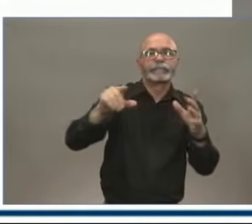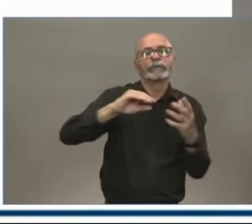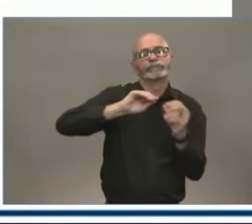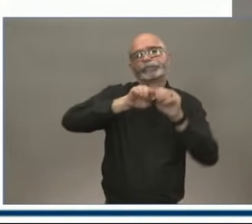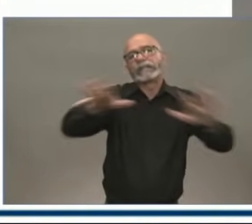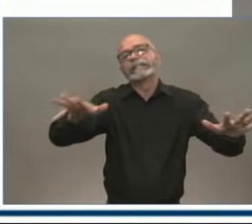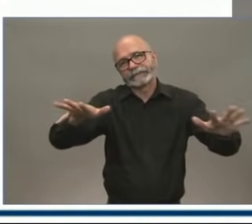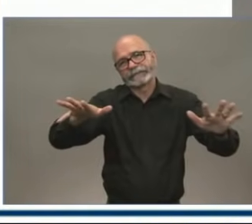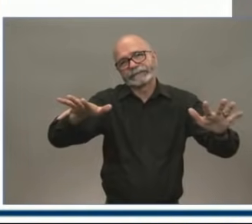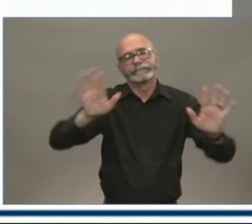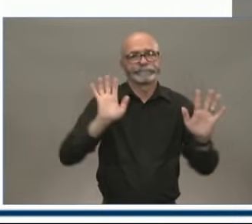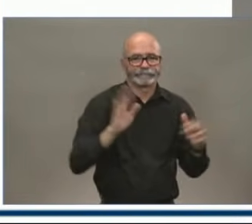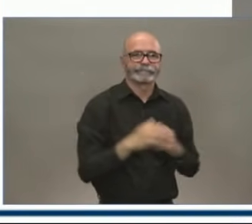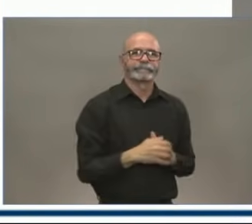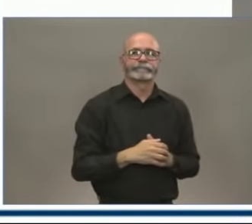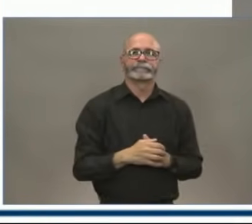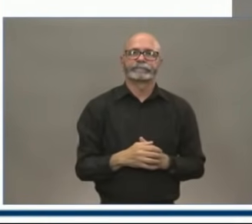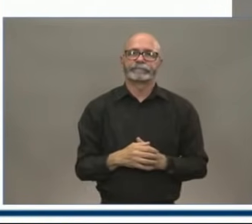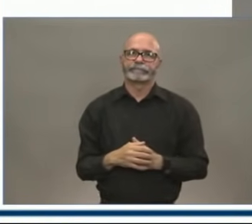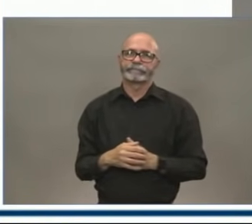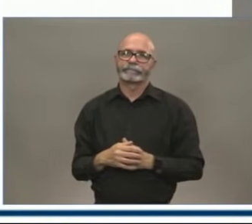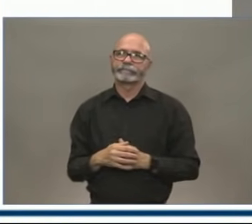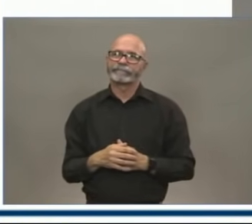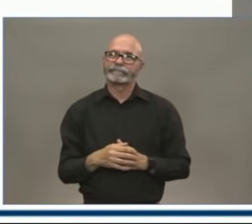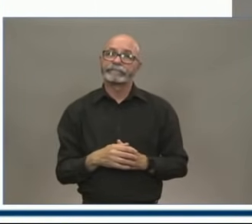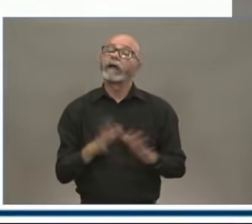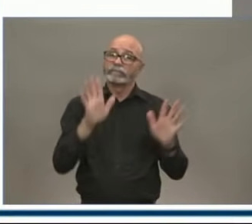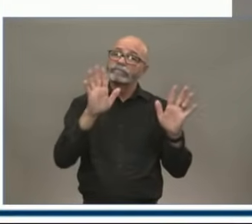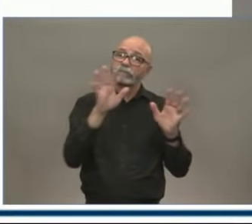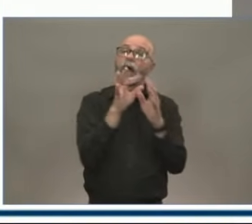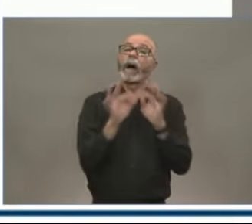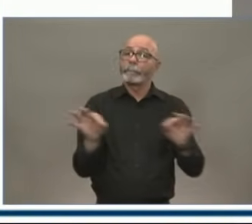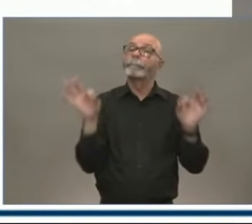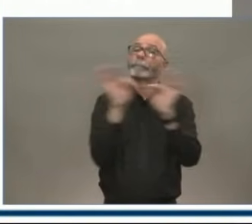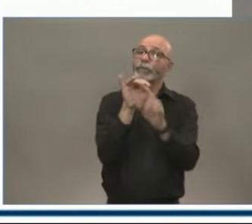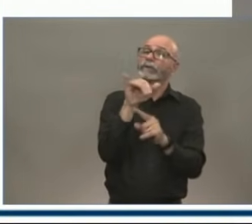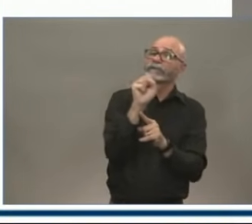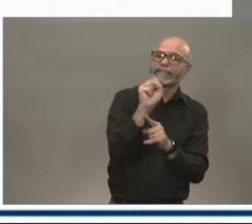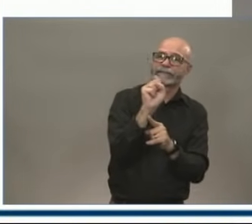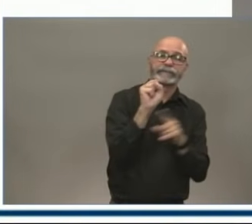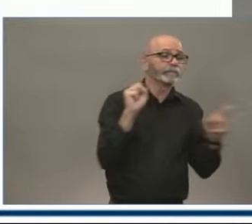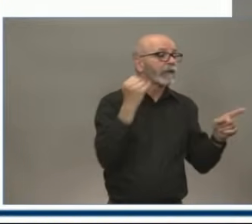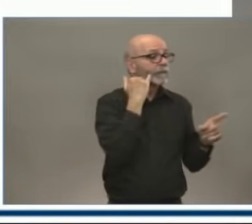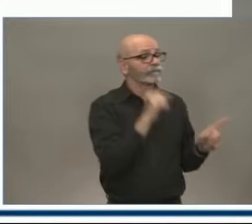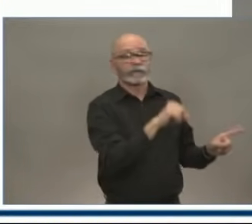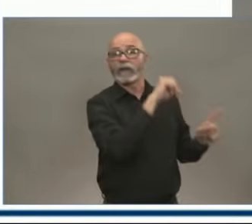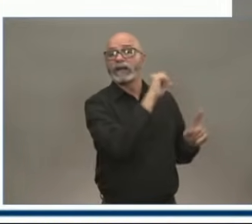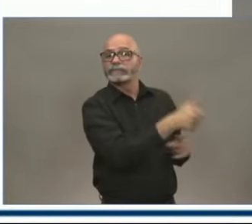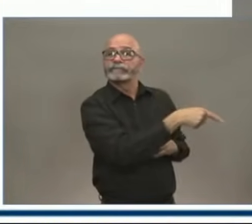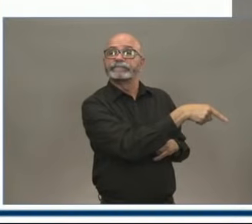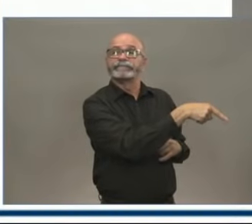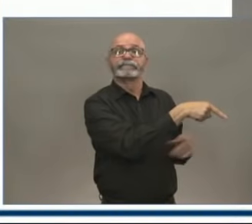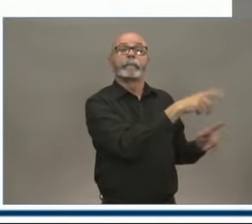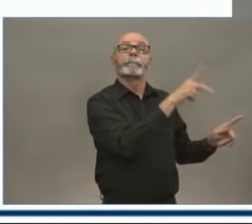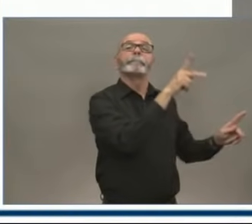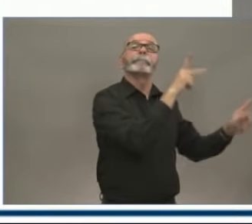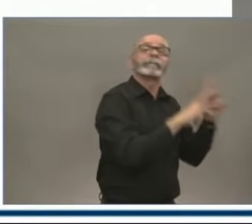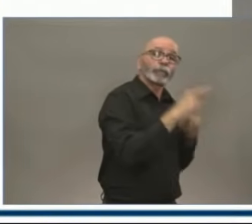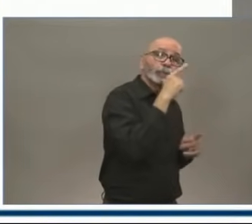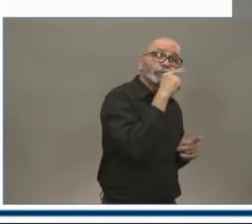familiar with the potential outcomes of that. It's important when it comes to other types of healthcare workers. It's important to understand